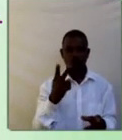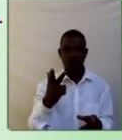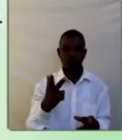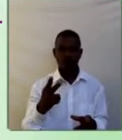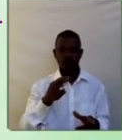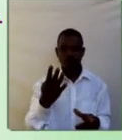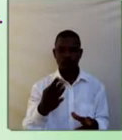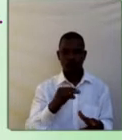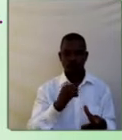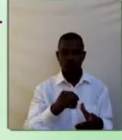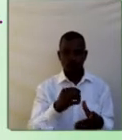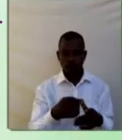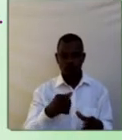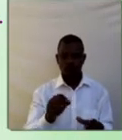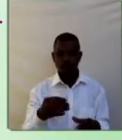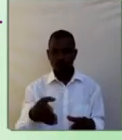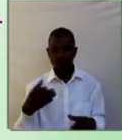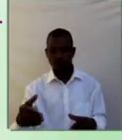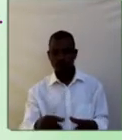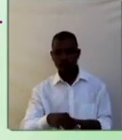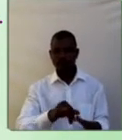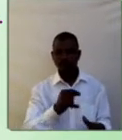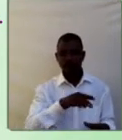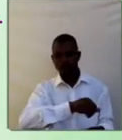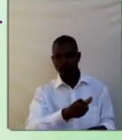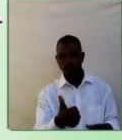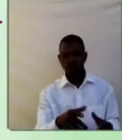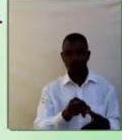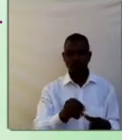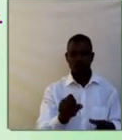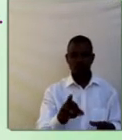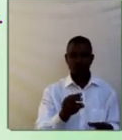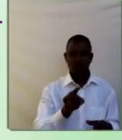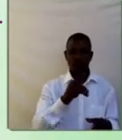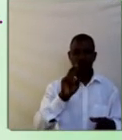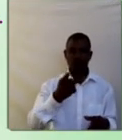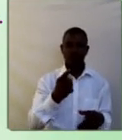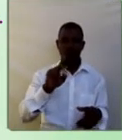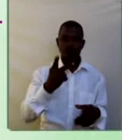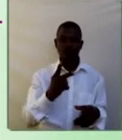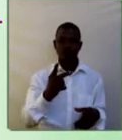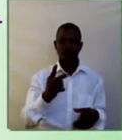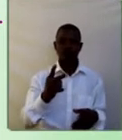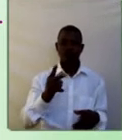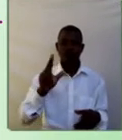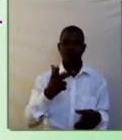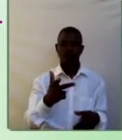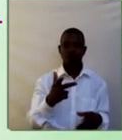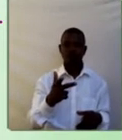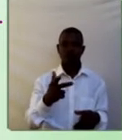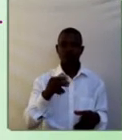3, 4, etc., or an ordinal number, 1st, 2nd,